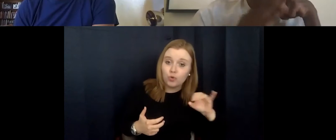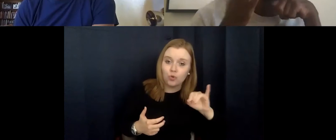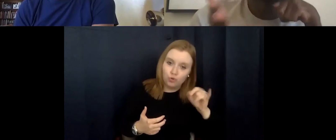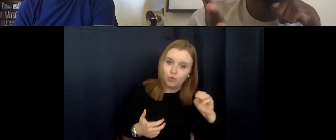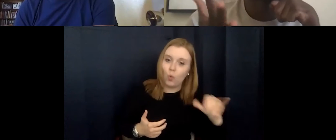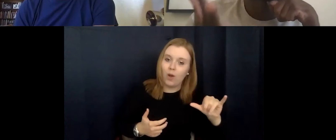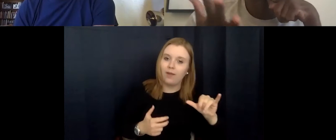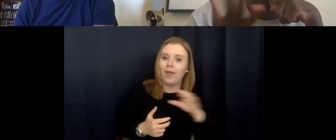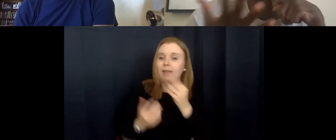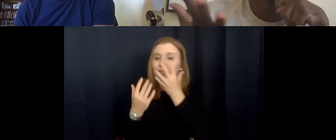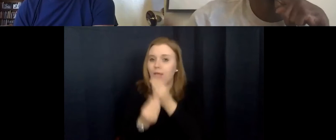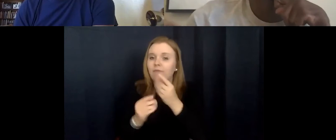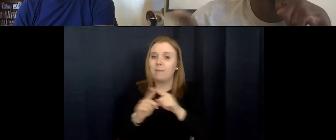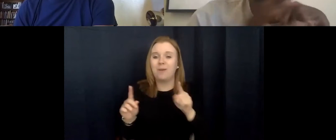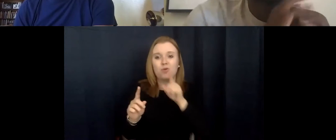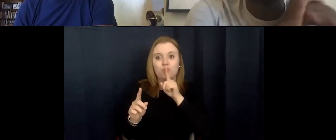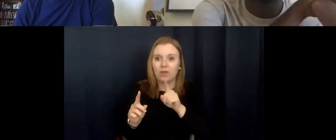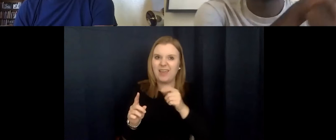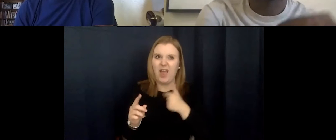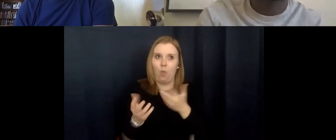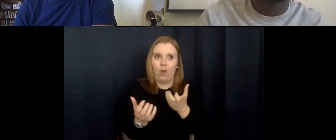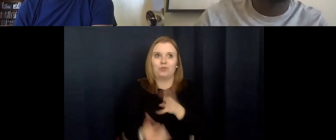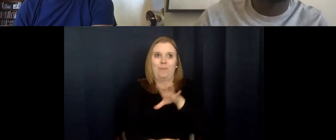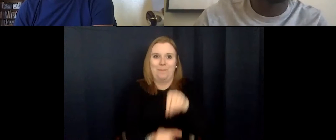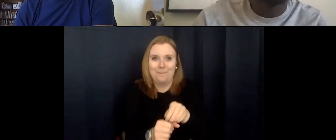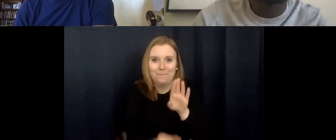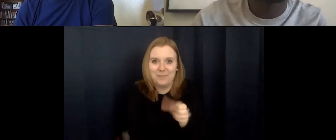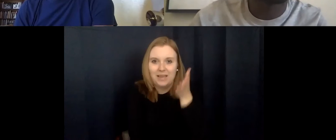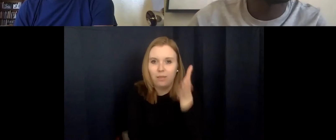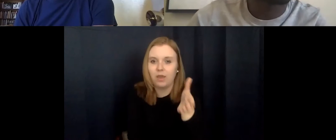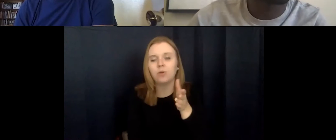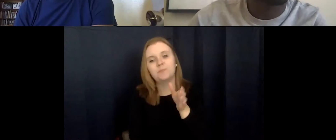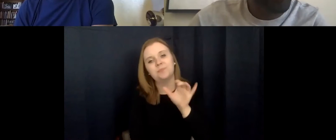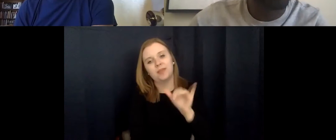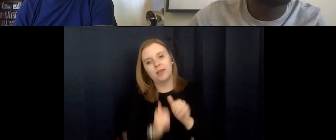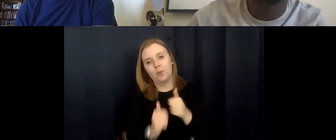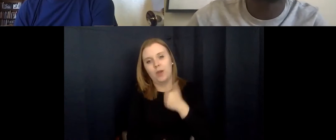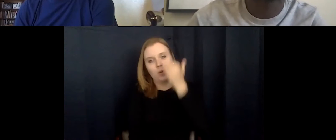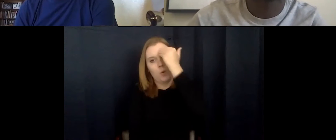but ultimately it is to want to be there. And that's how I know that I've seen something